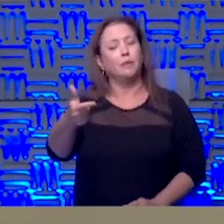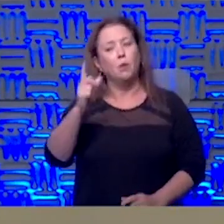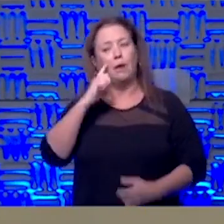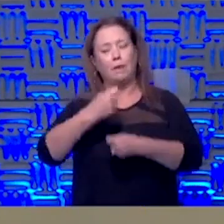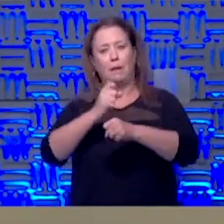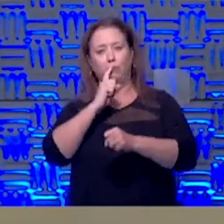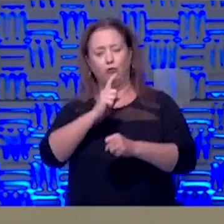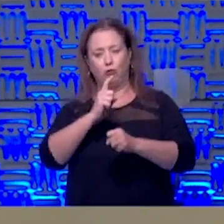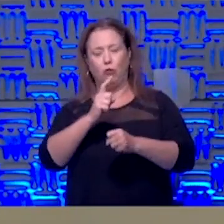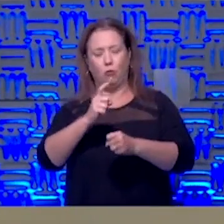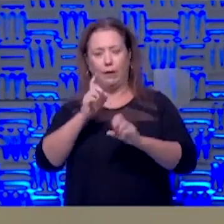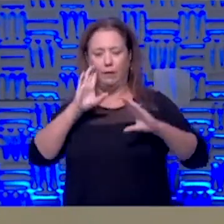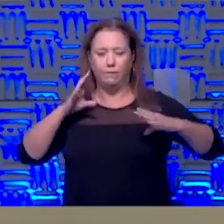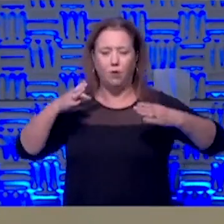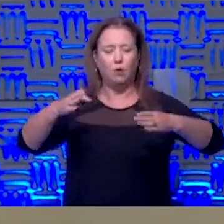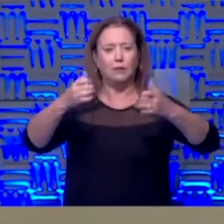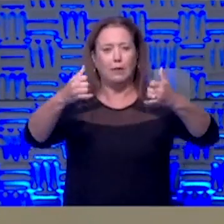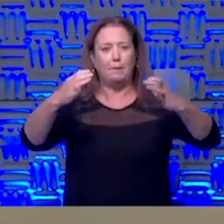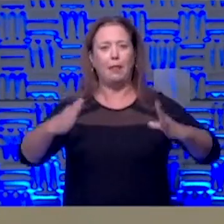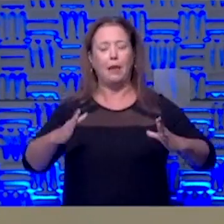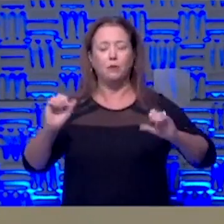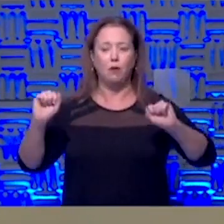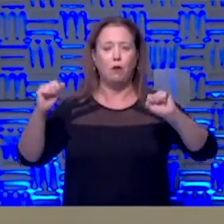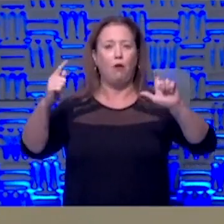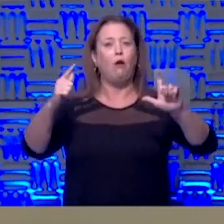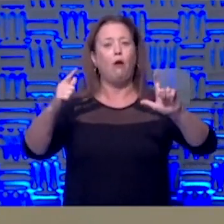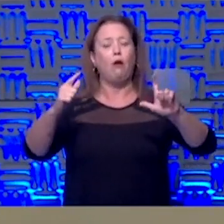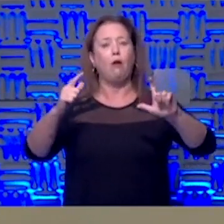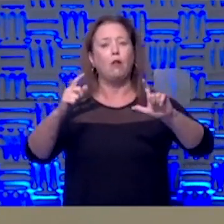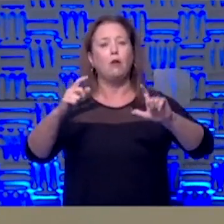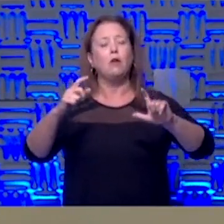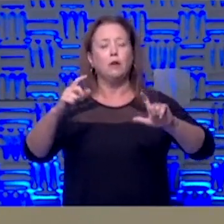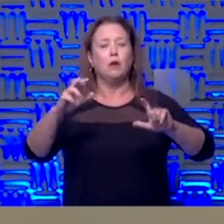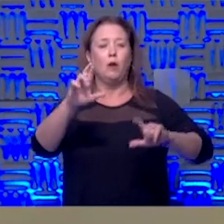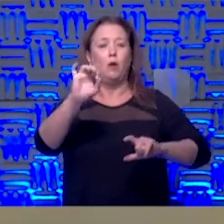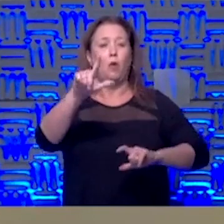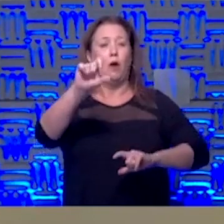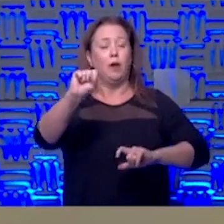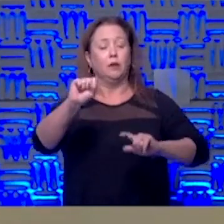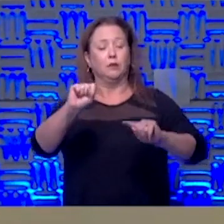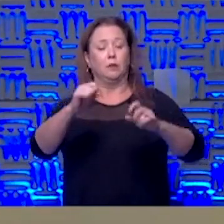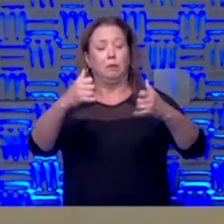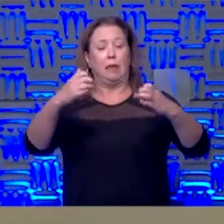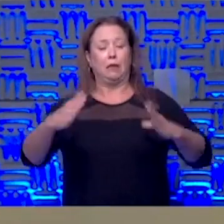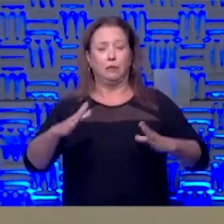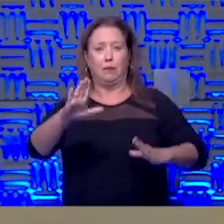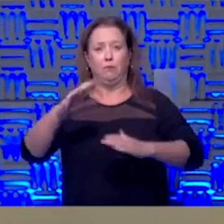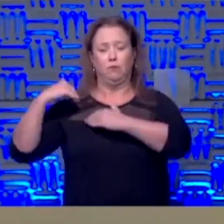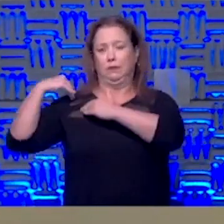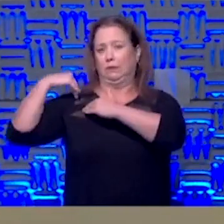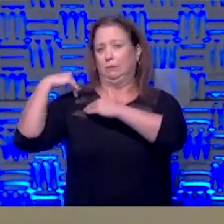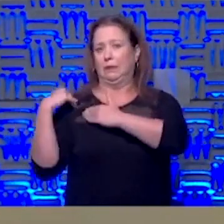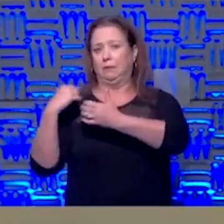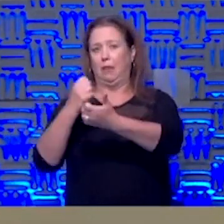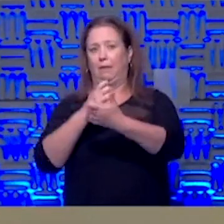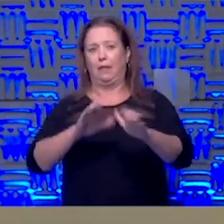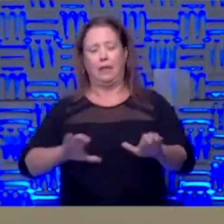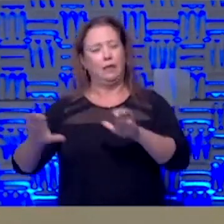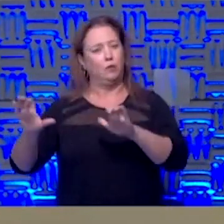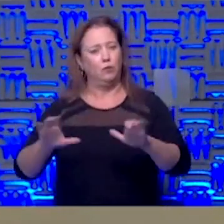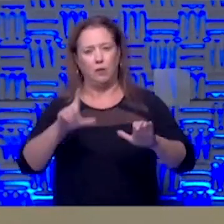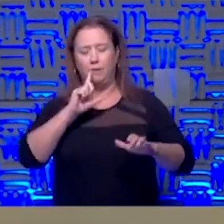appropriately. All of our players have been really responsible in terms of things that they're doing.